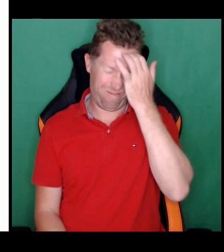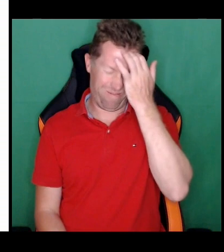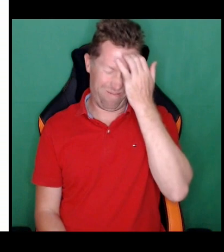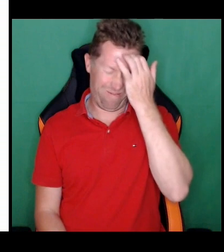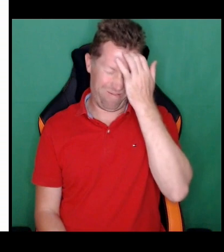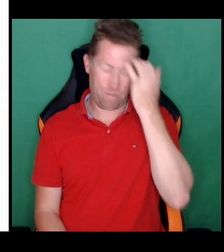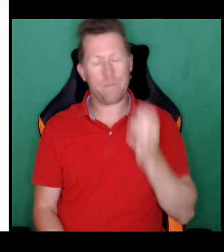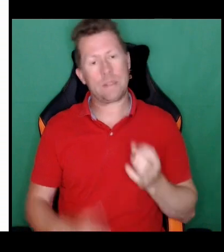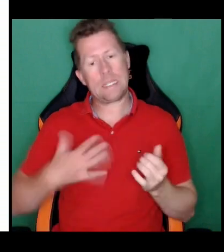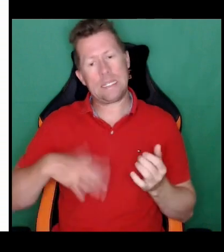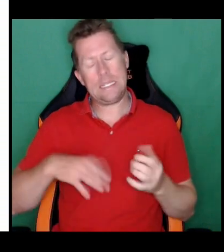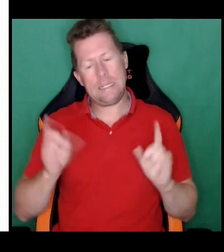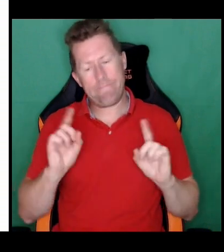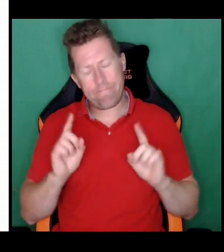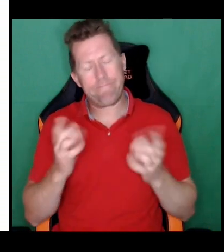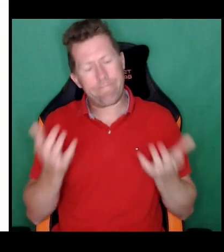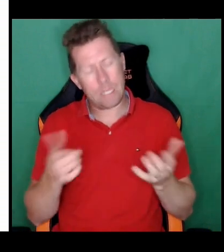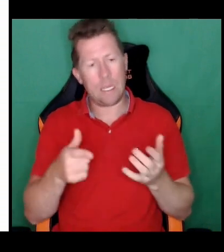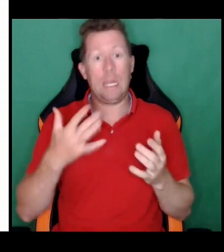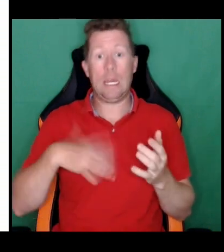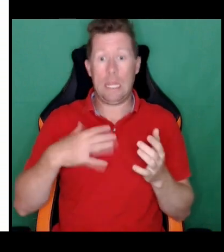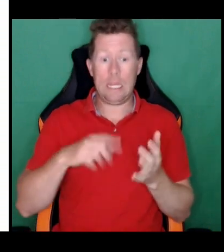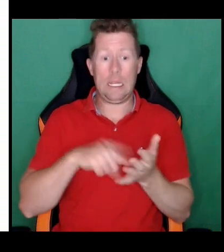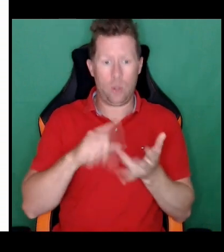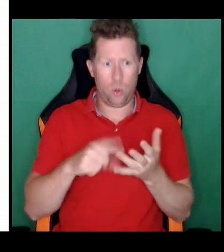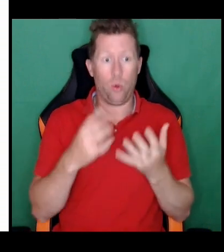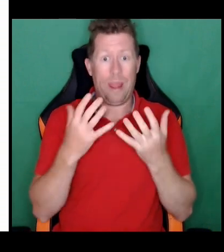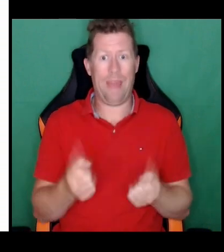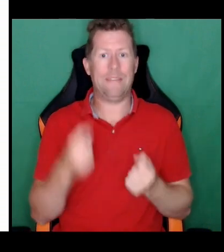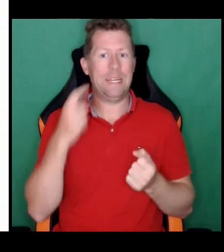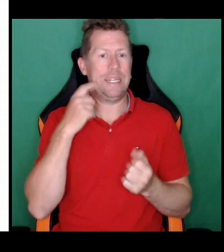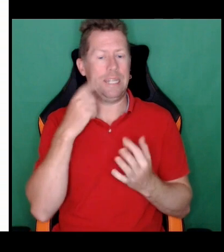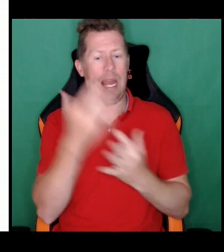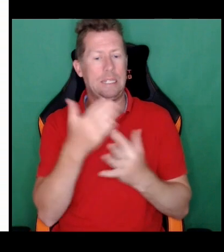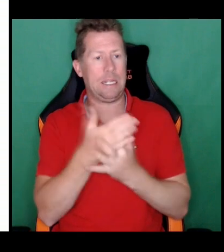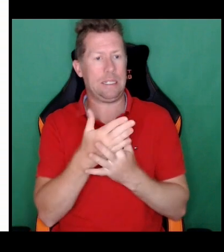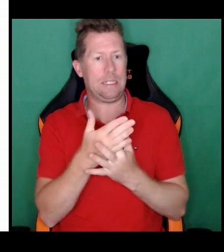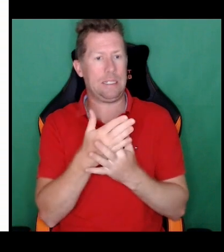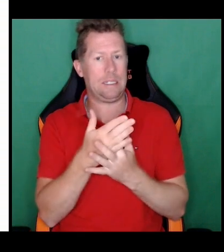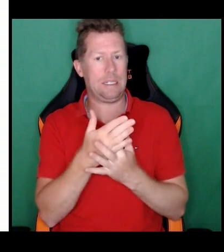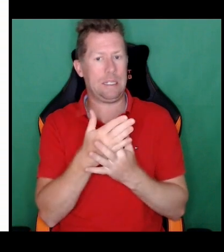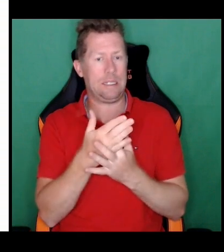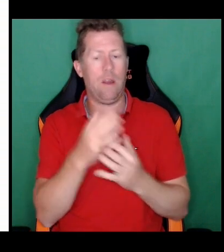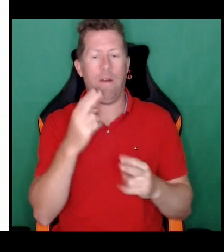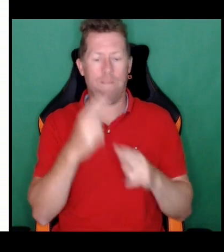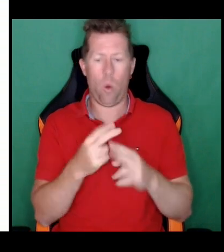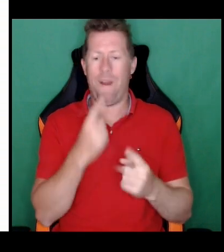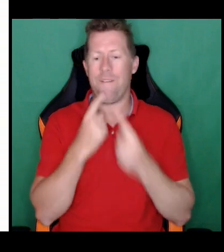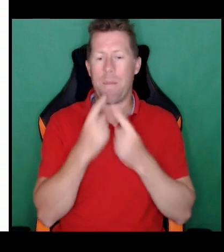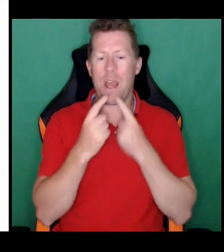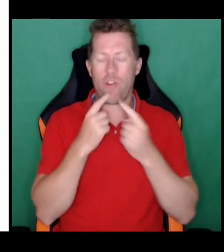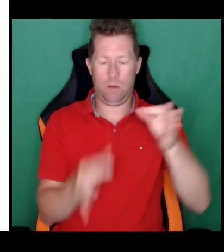they need? They certainly, as I said, need to be able to have easy access and be able to retrieve fact-based